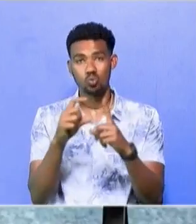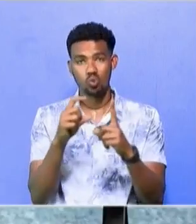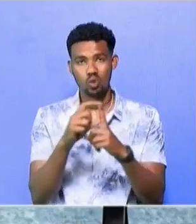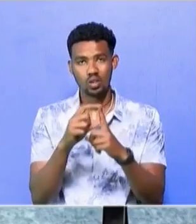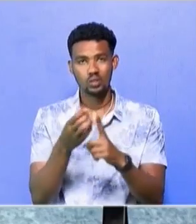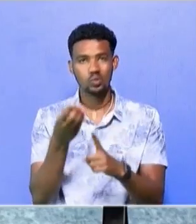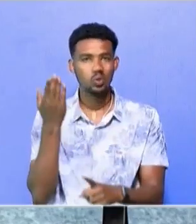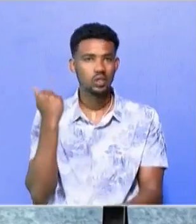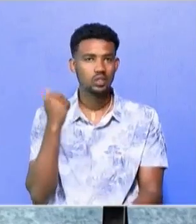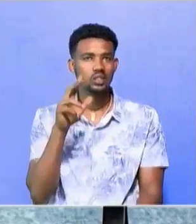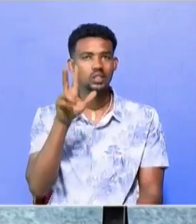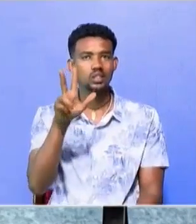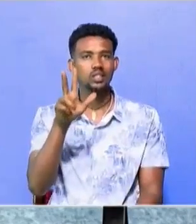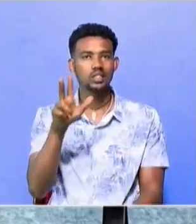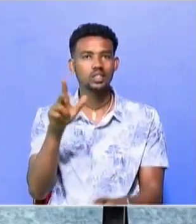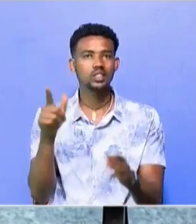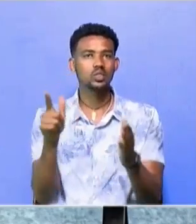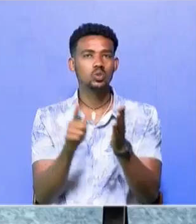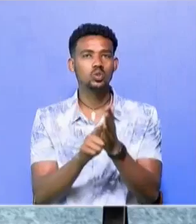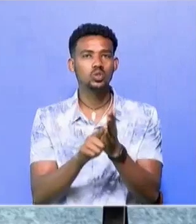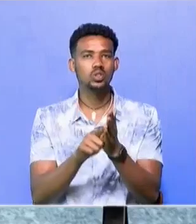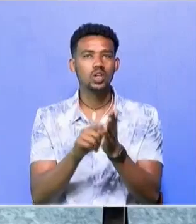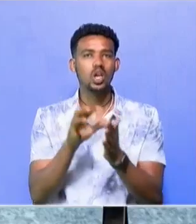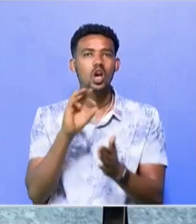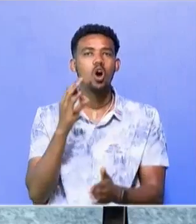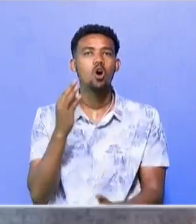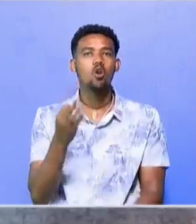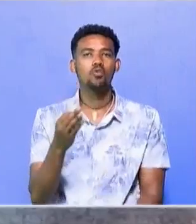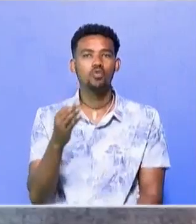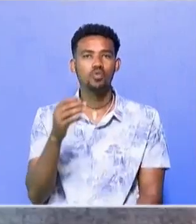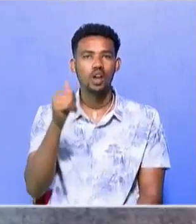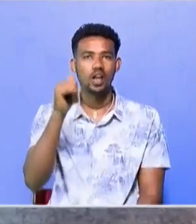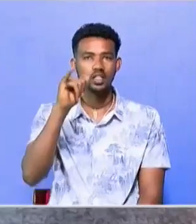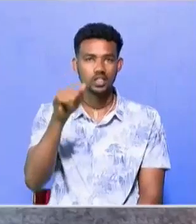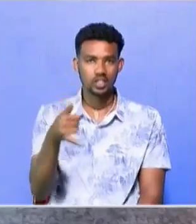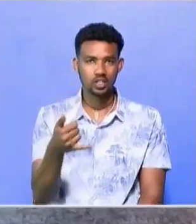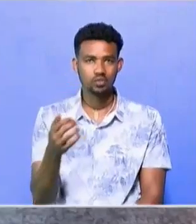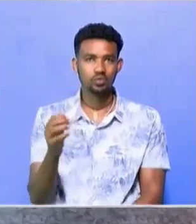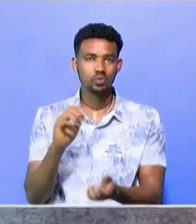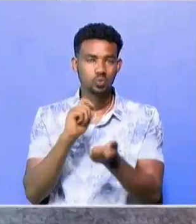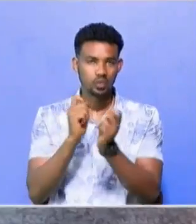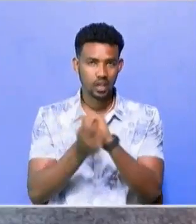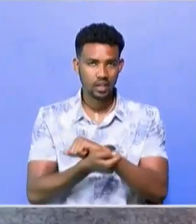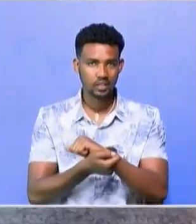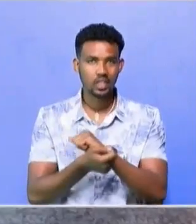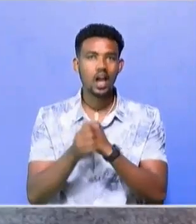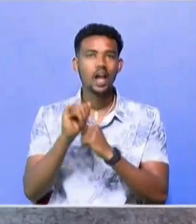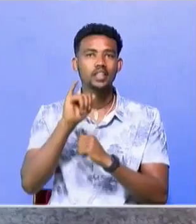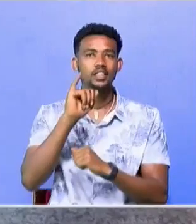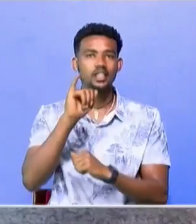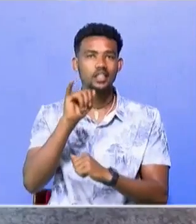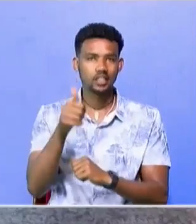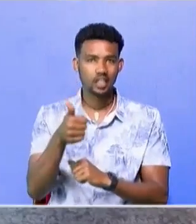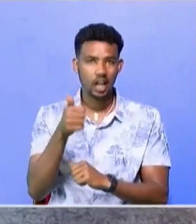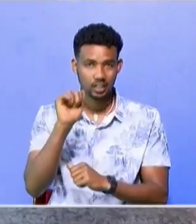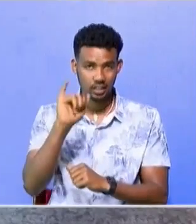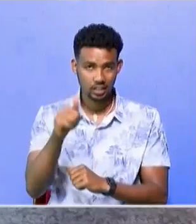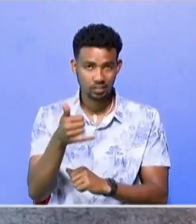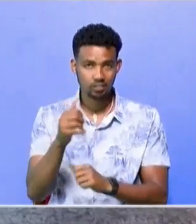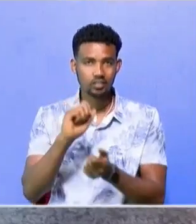This was 3 rules of adjective to change with adjective